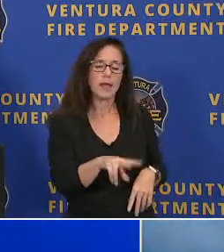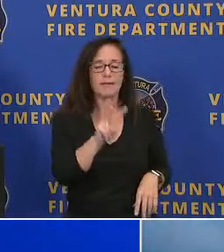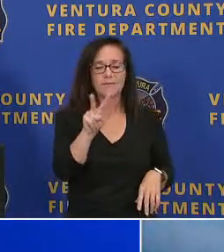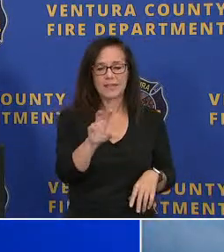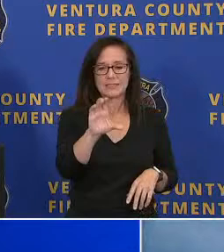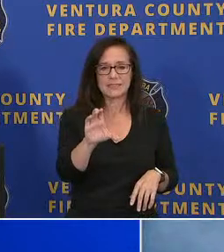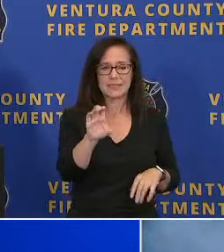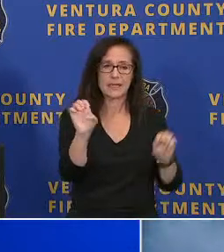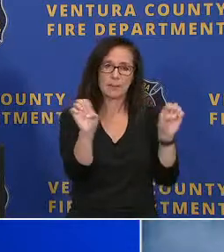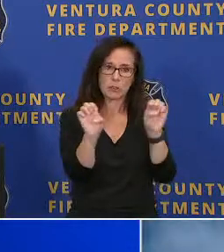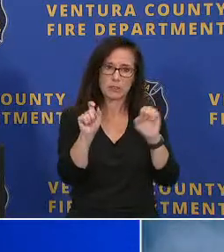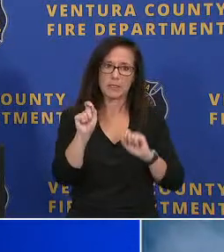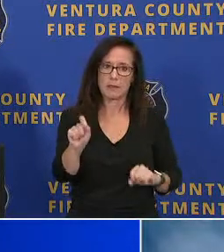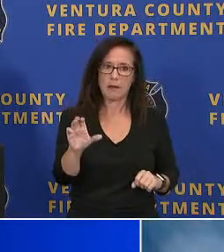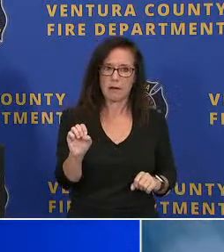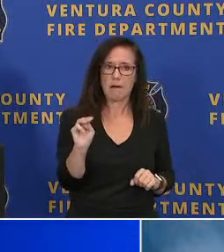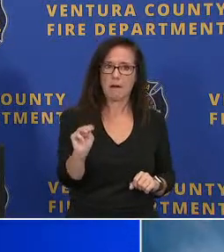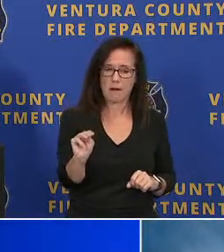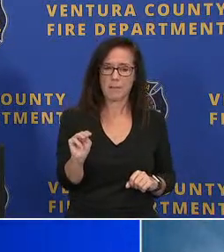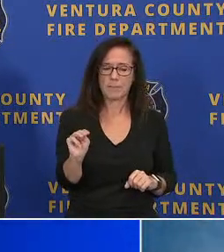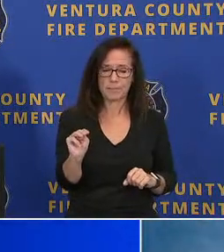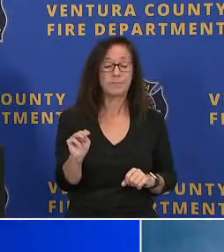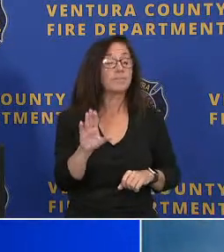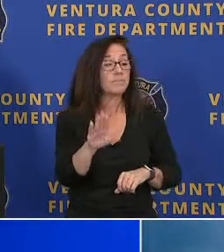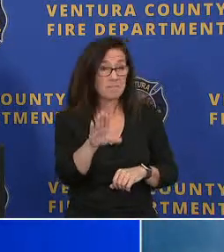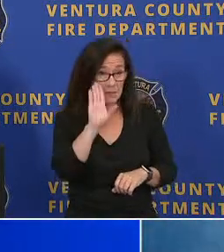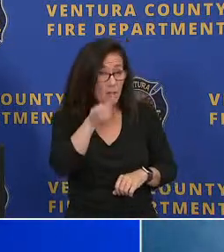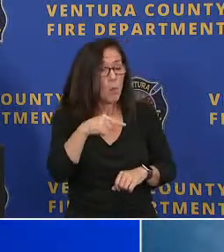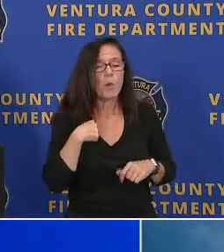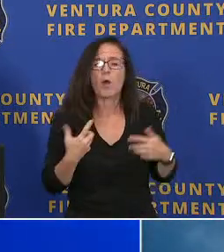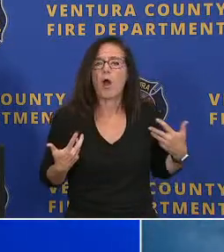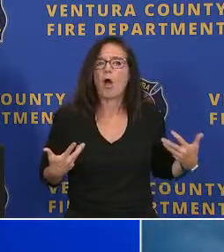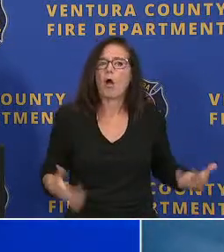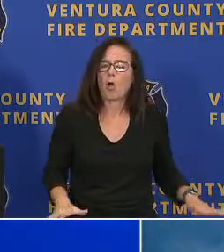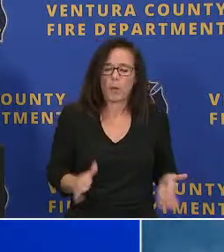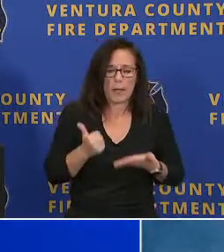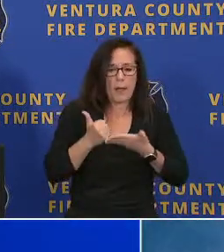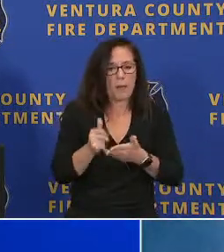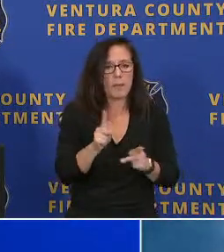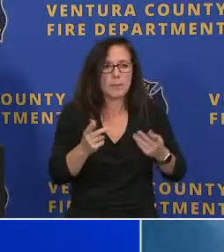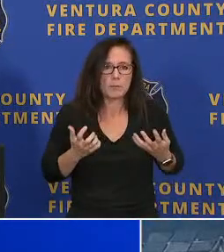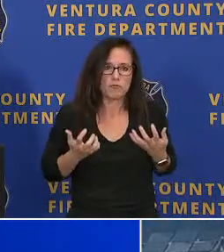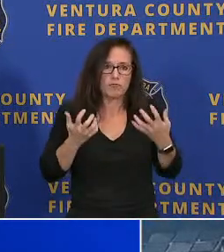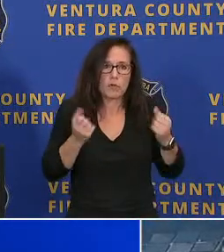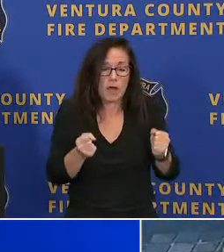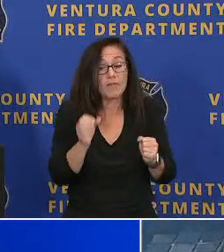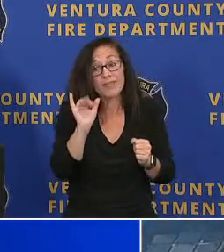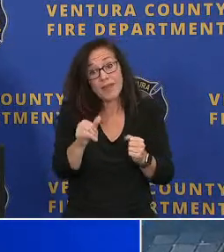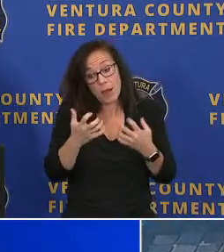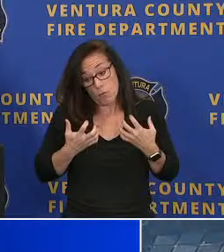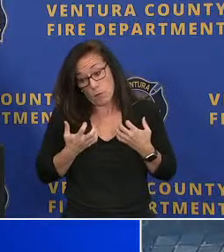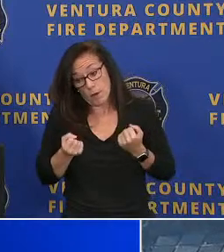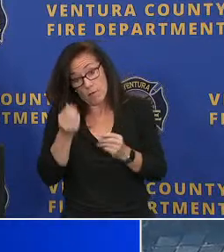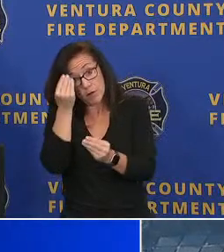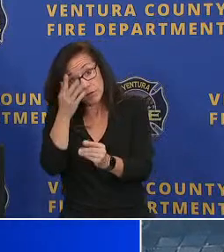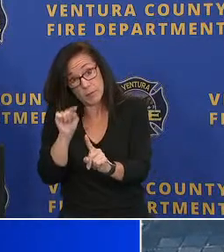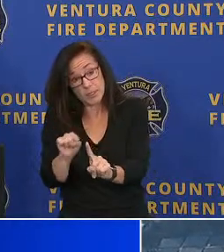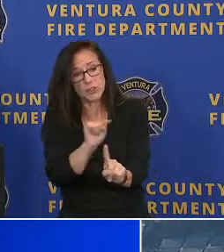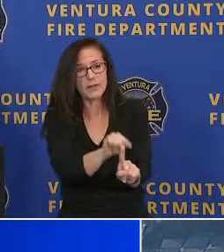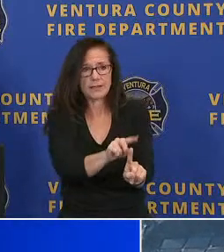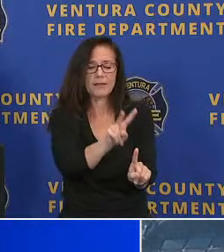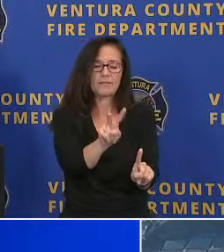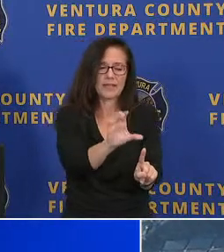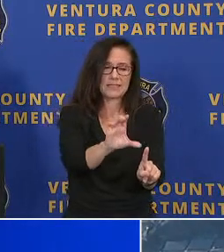information. As you know, we're already working on recovery. You'll find that information. All right, you've been listening to a press conference at the Ventura County Fire Department